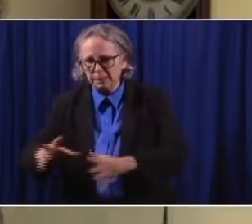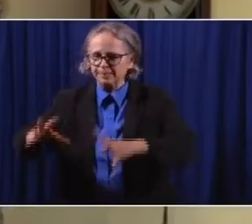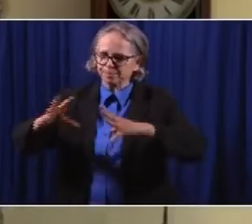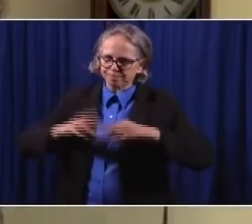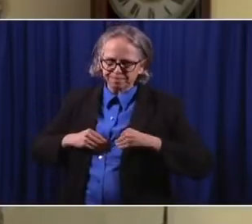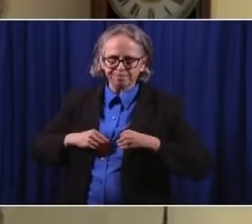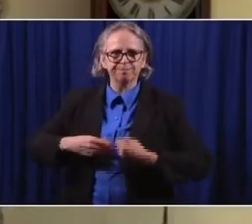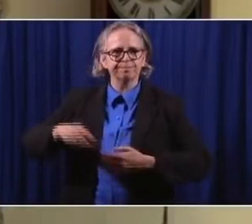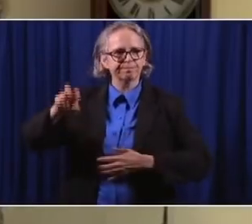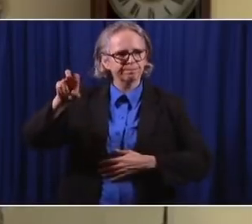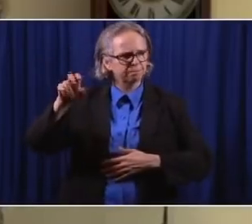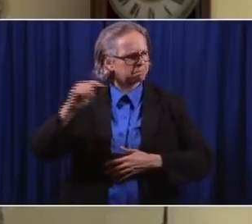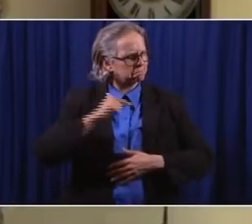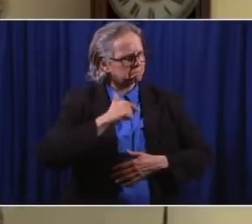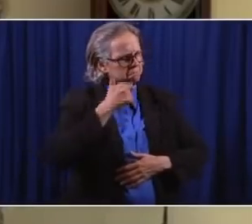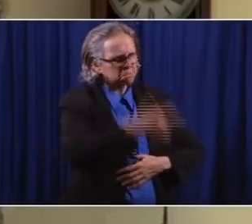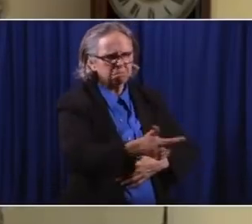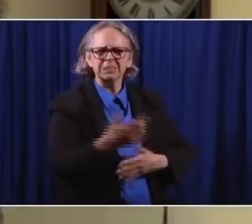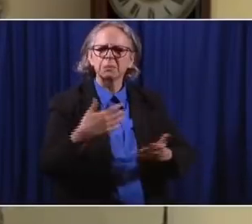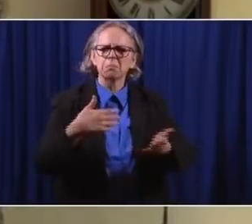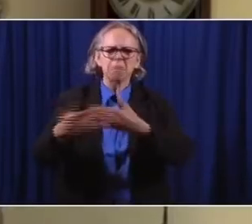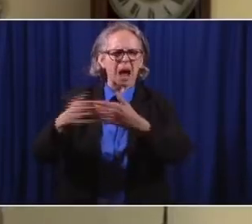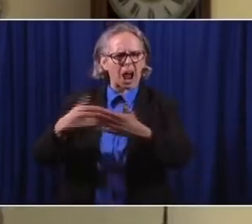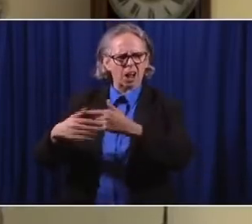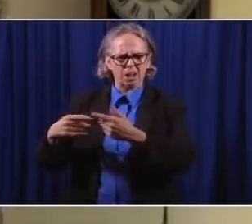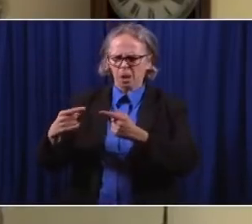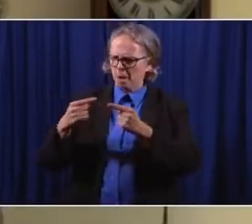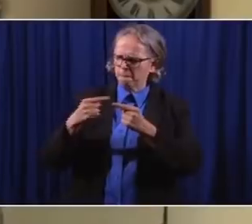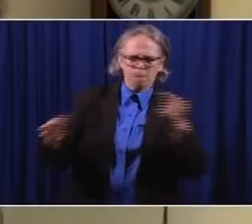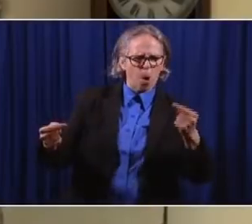these races have been, however